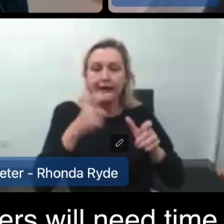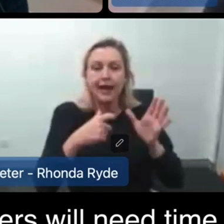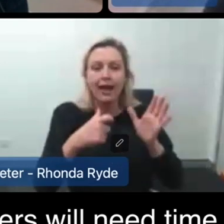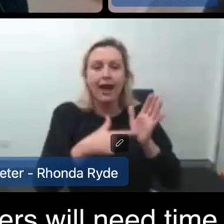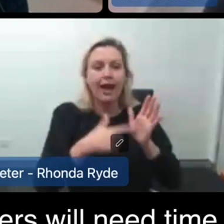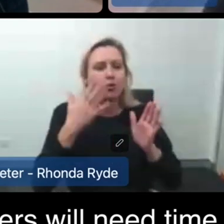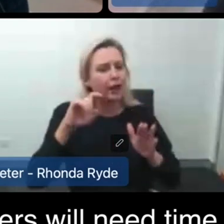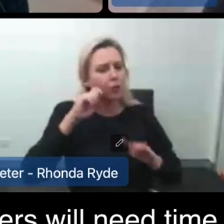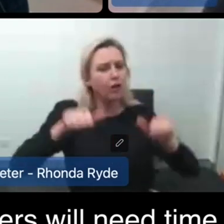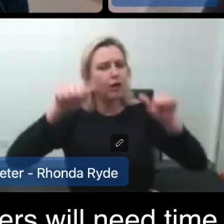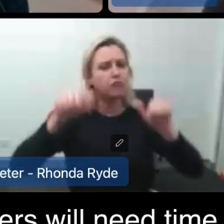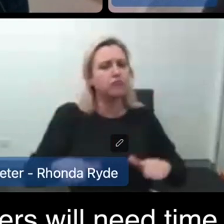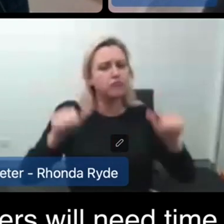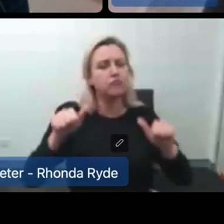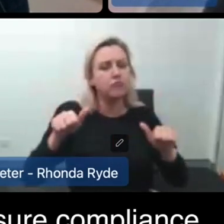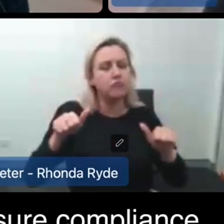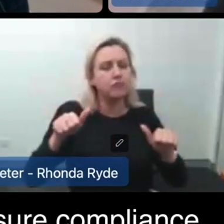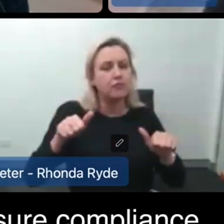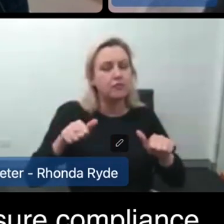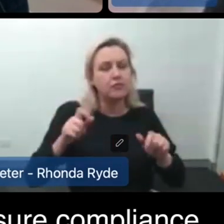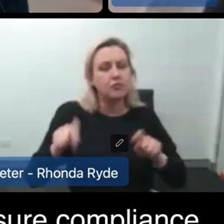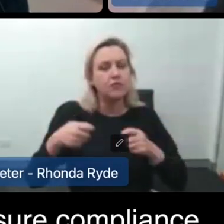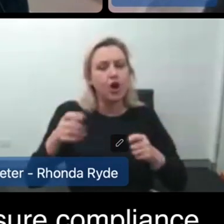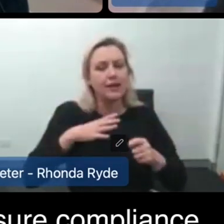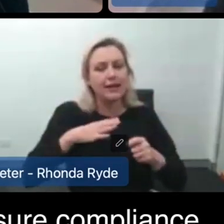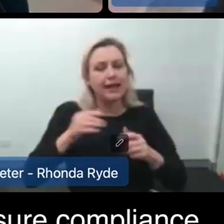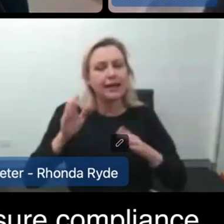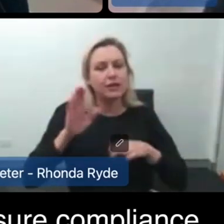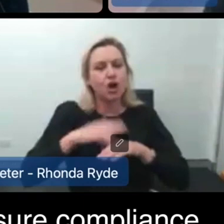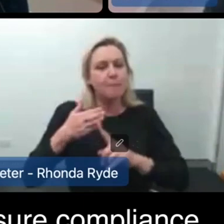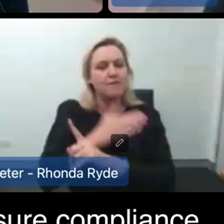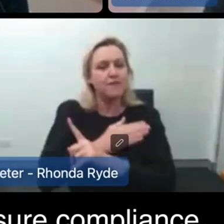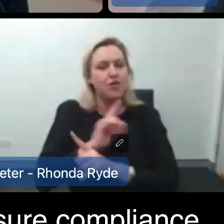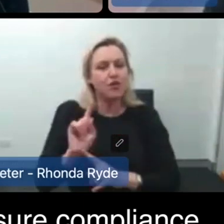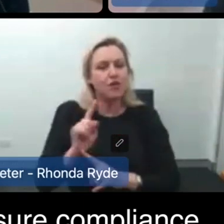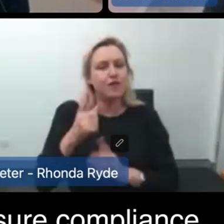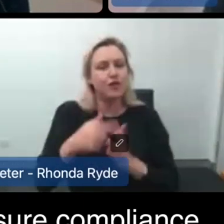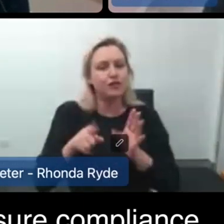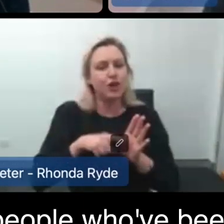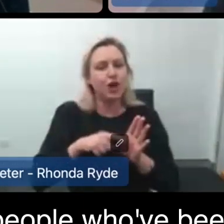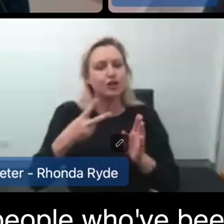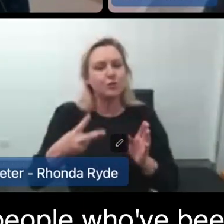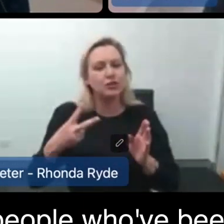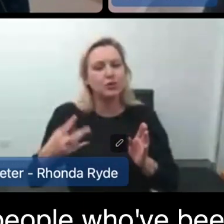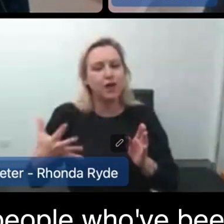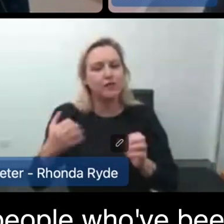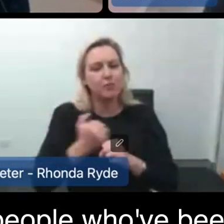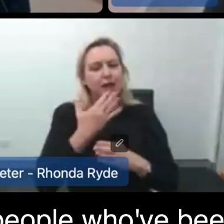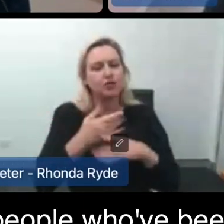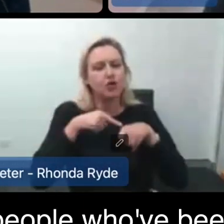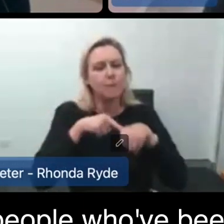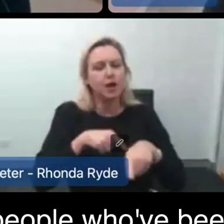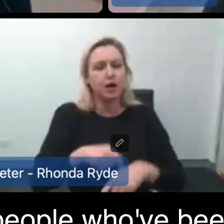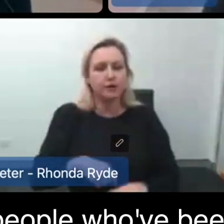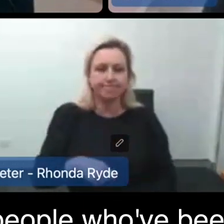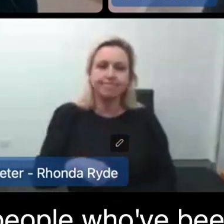question notes that providers will need time ahead of 1 July 2025 to ensure compliance. Yeah, so I think one